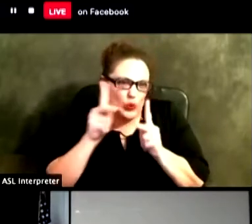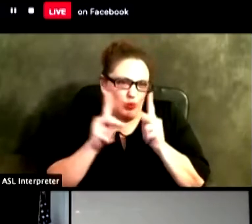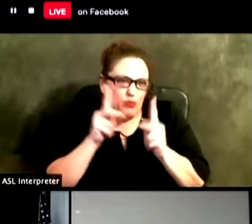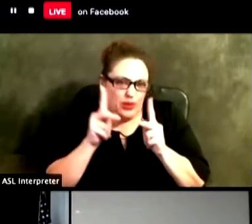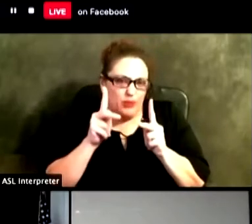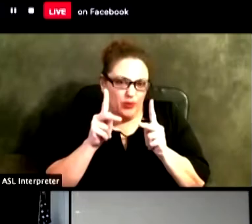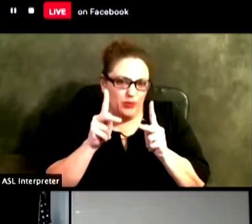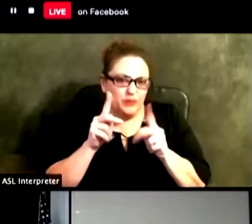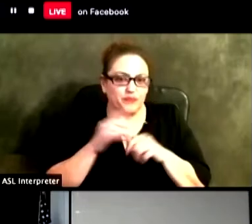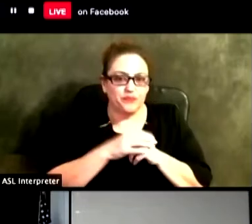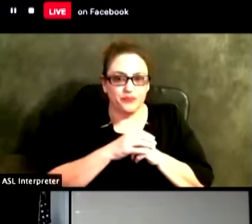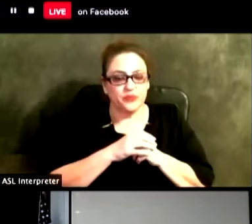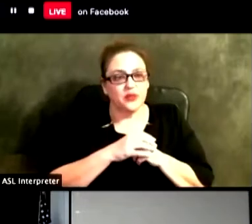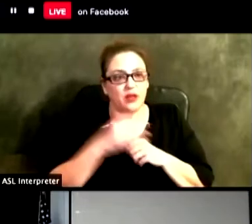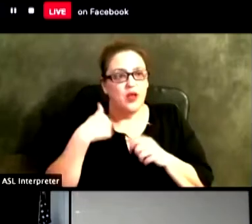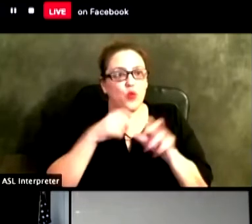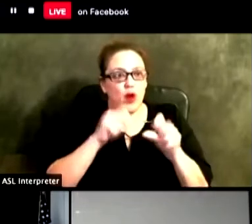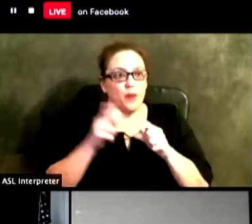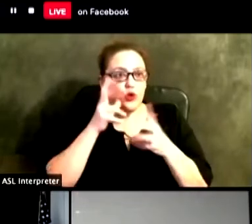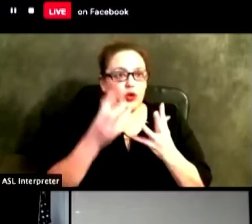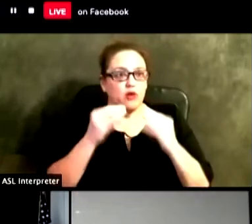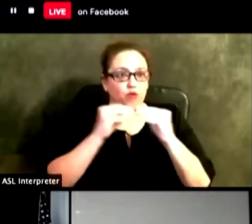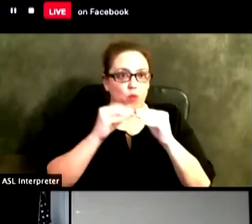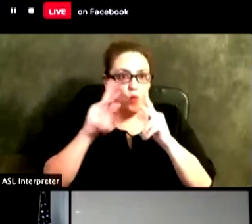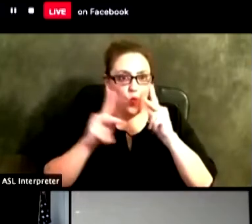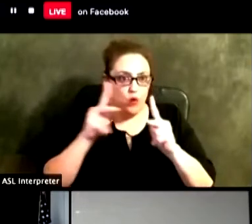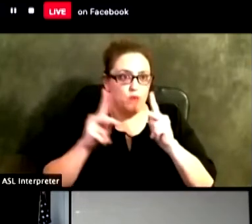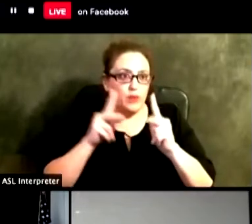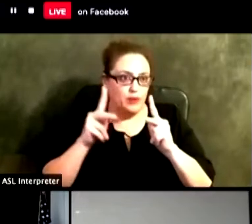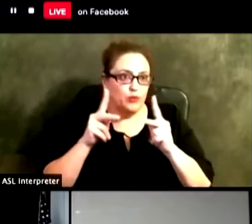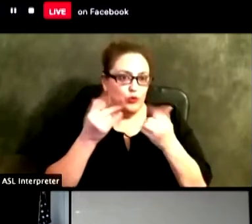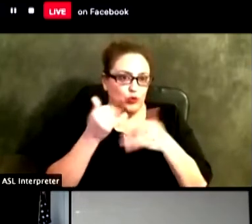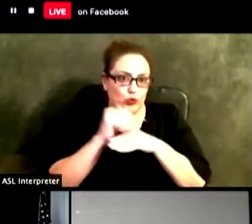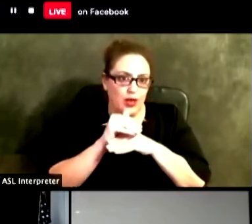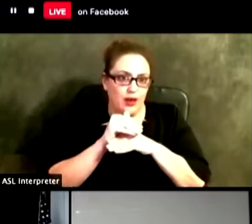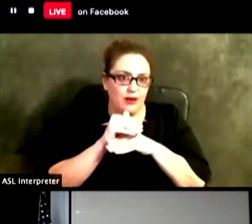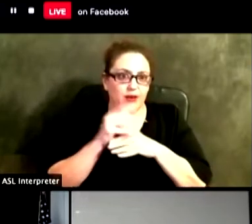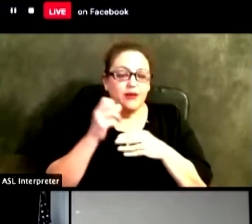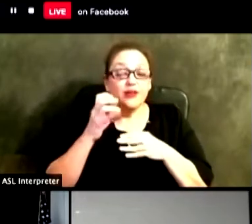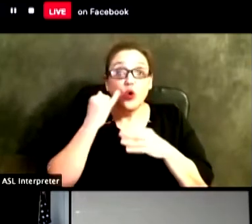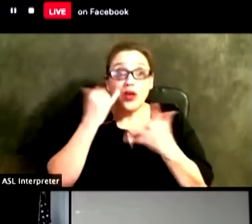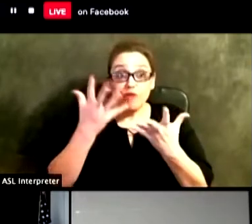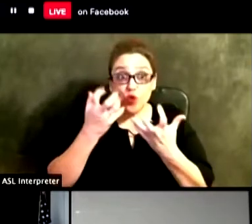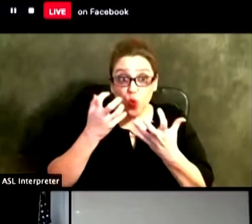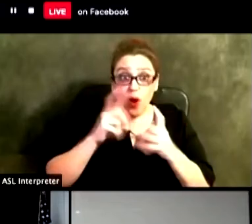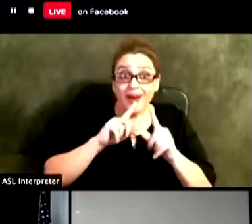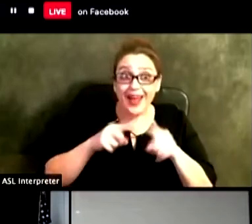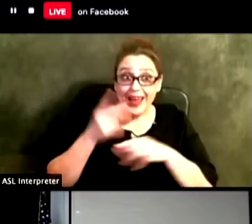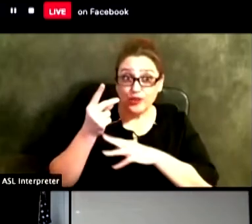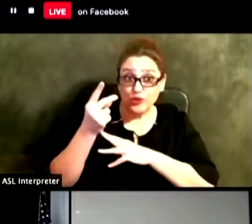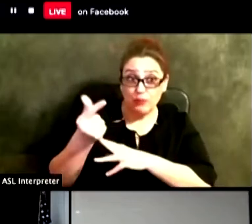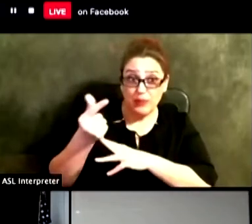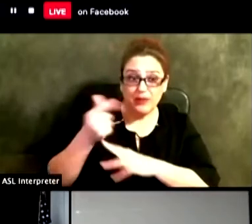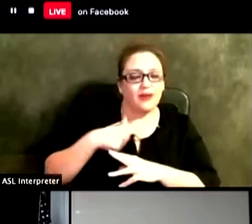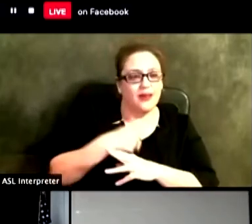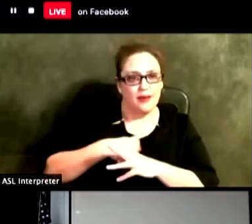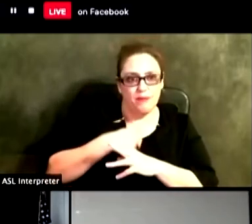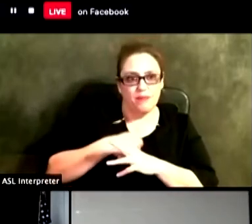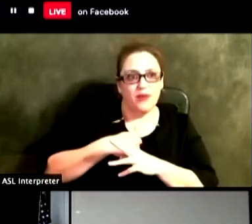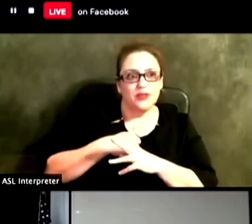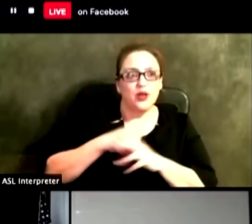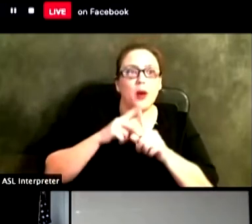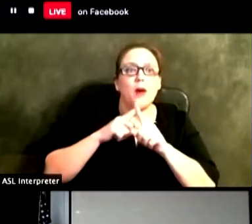from tonight. And so I apologize for those who may have wished to get an answer immediately. I do want to let you know, not only are we